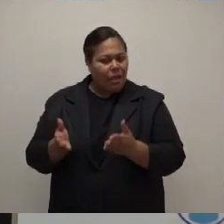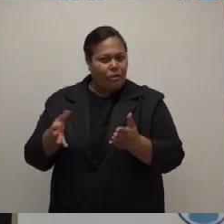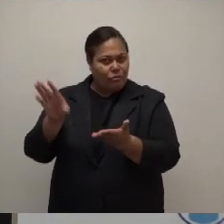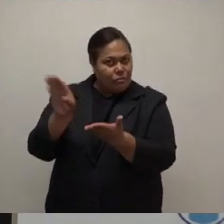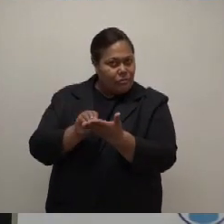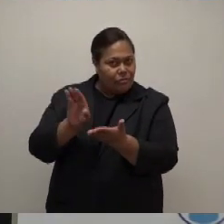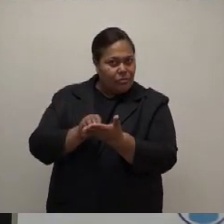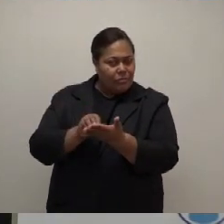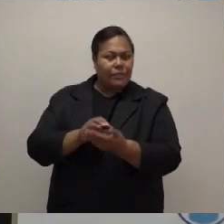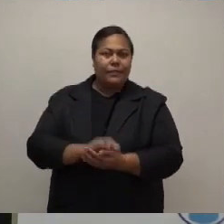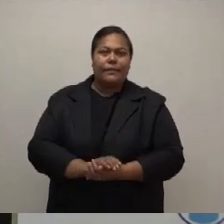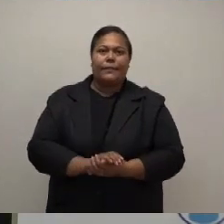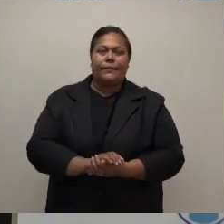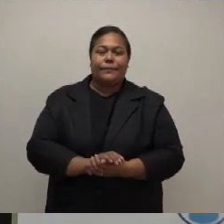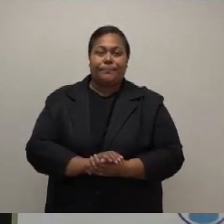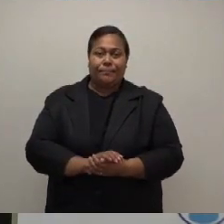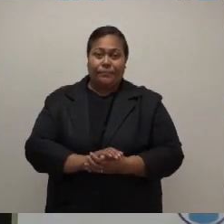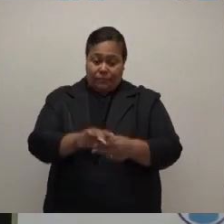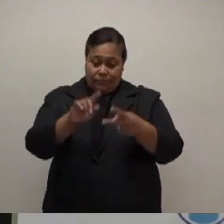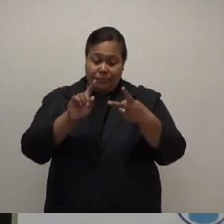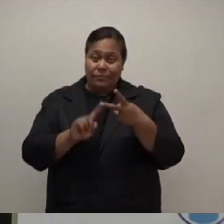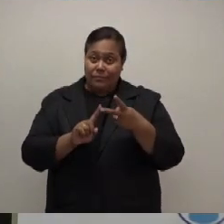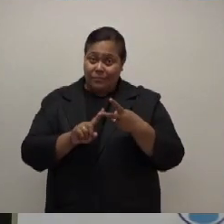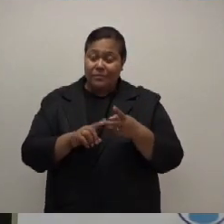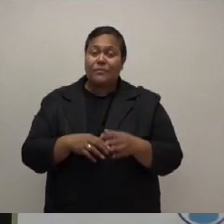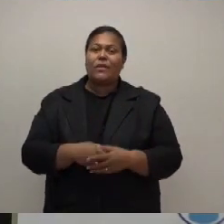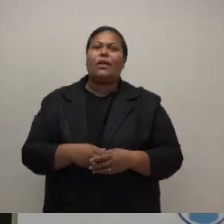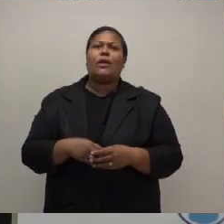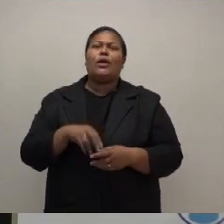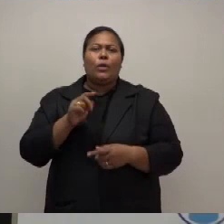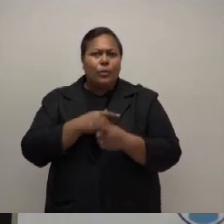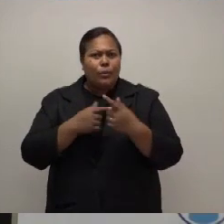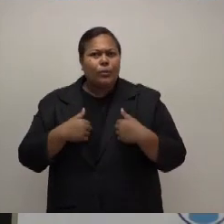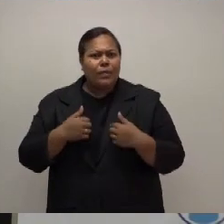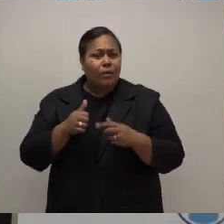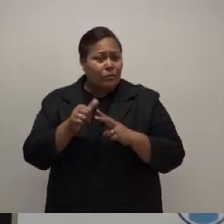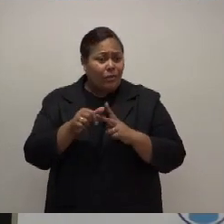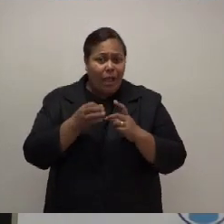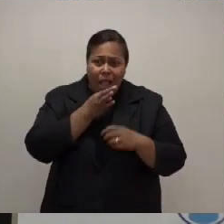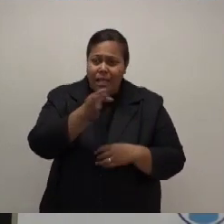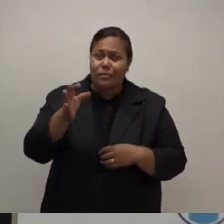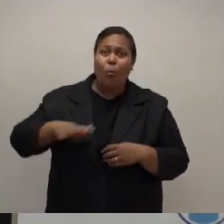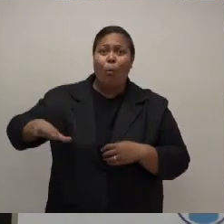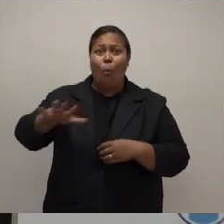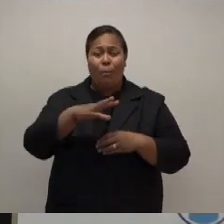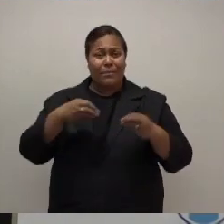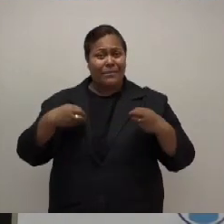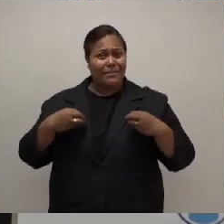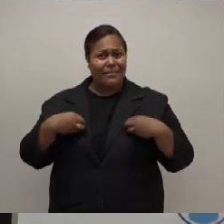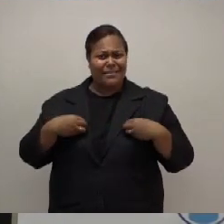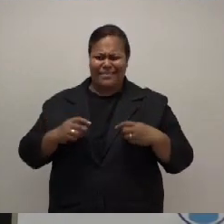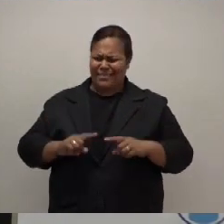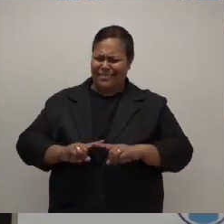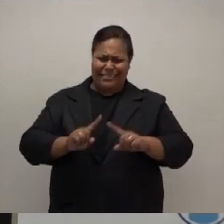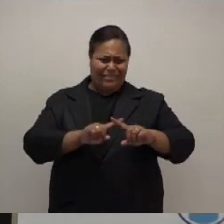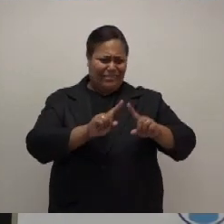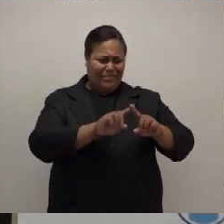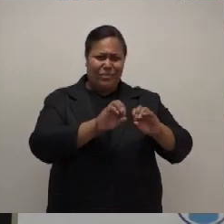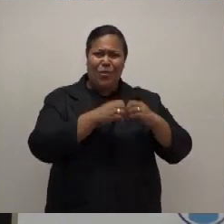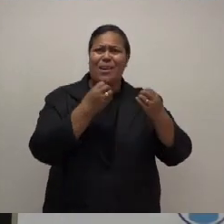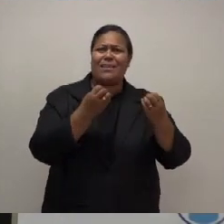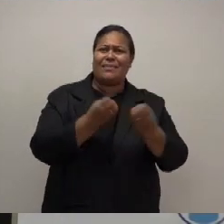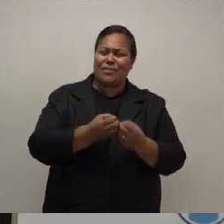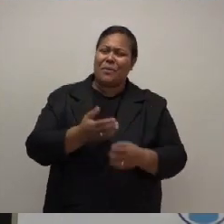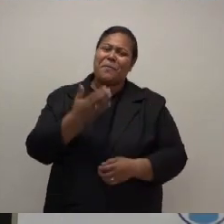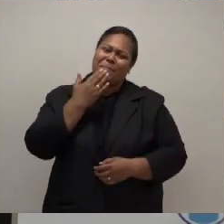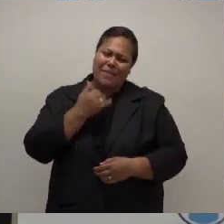all the Voreqe Phase 2 demands. We're asking every business of every size and across every industry to be